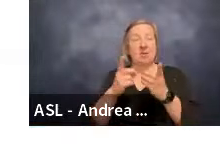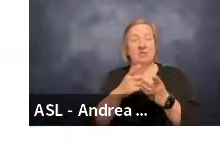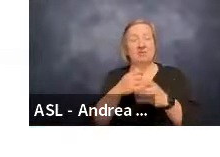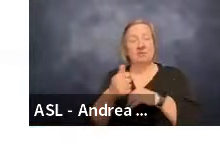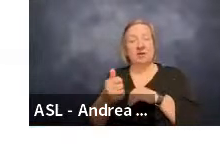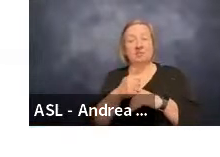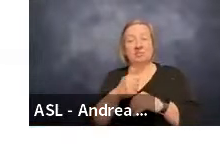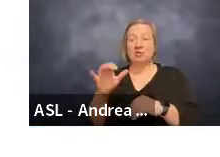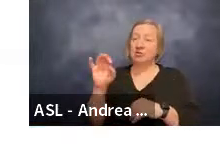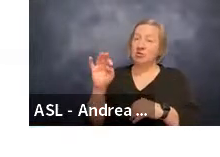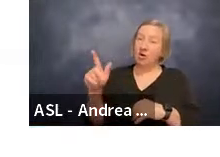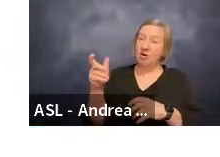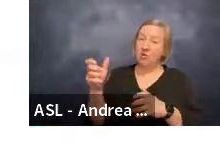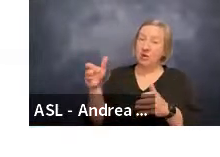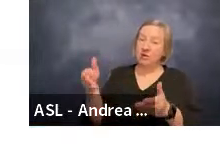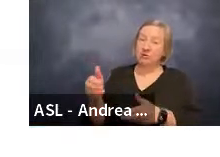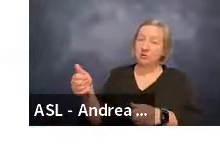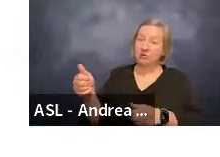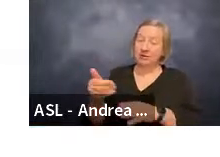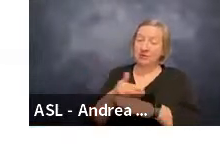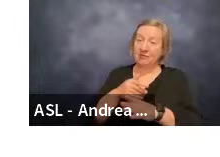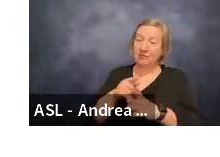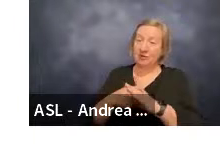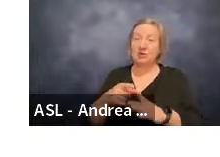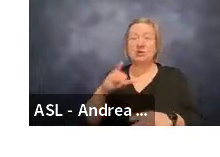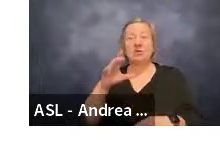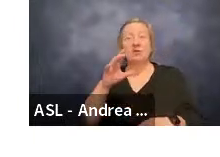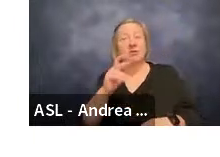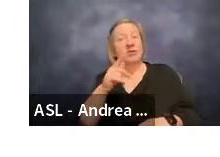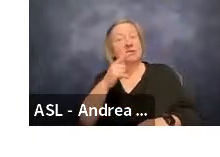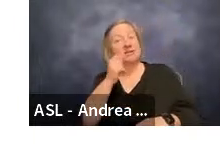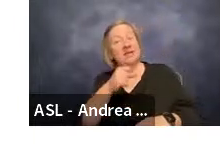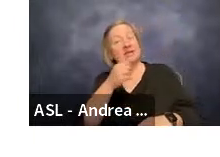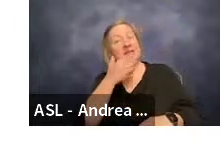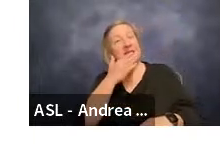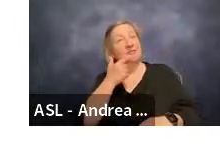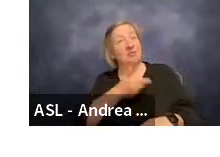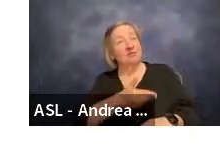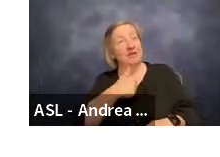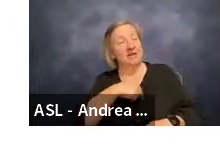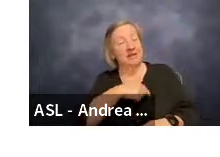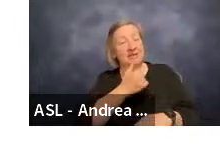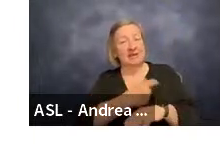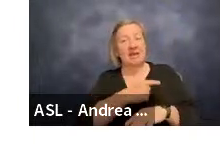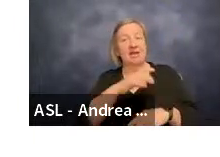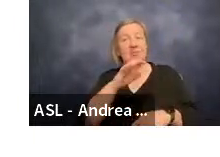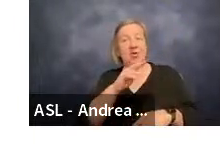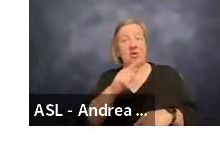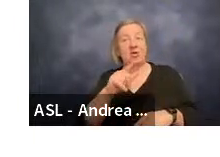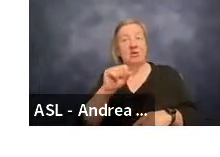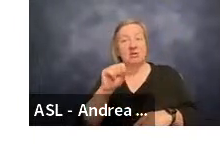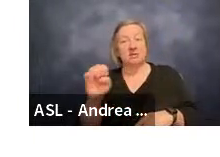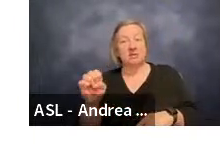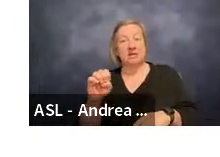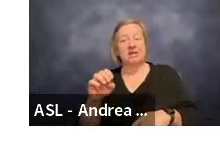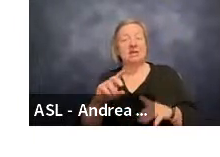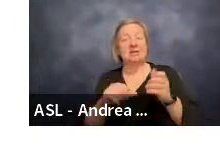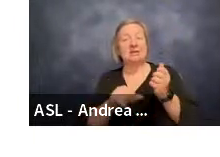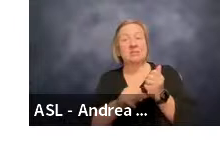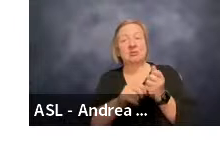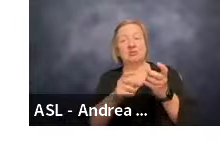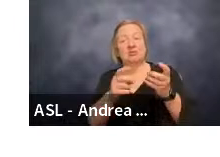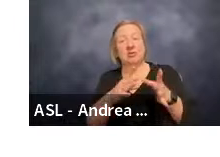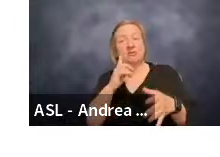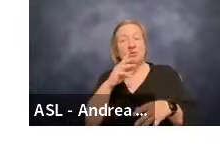to introduce yourself before we get going? Sure. Thank you for having us today. My name is Carl C. I'm the Deputy Director for the Washington